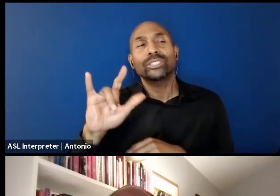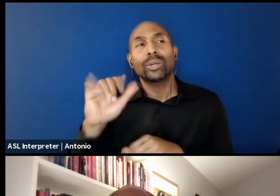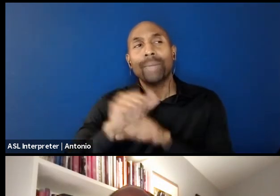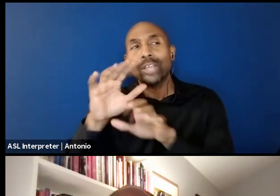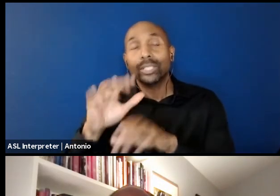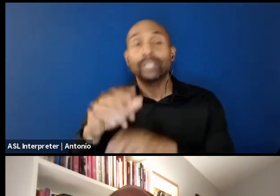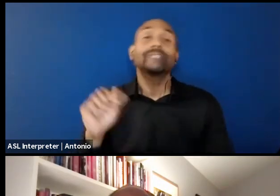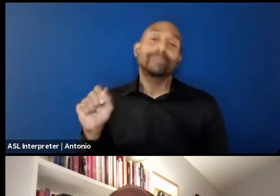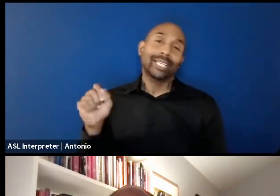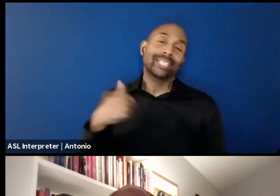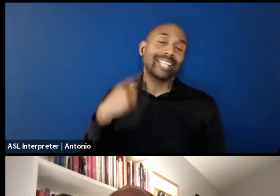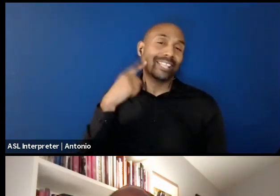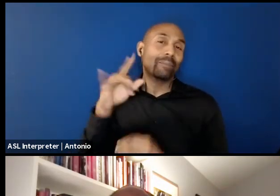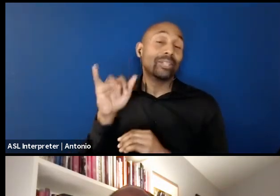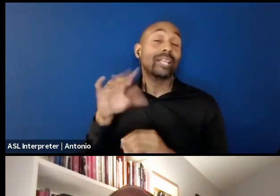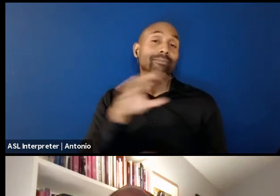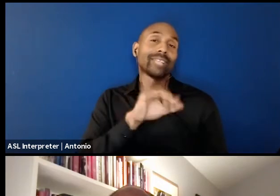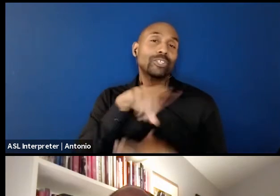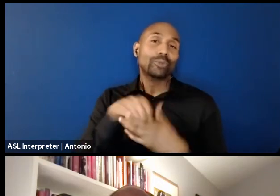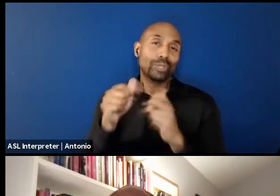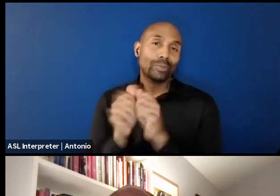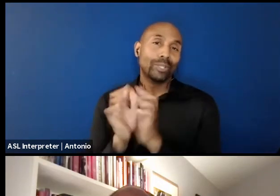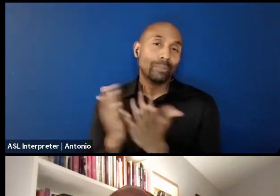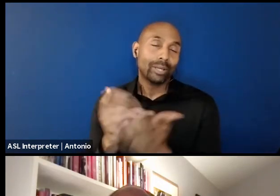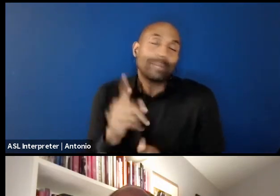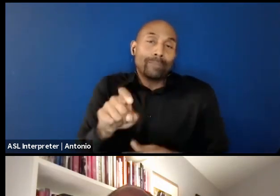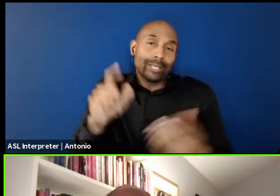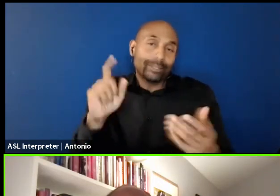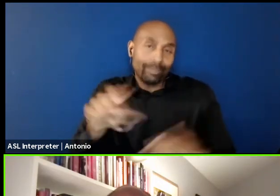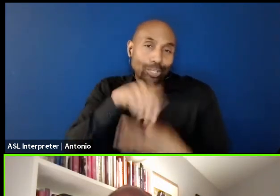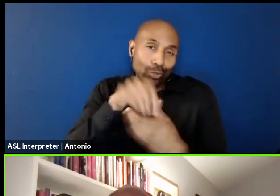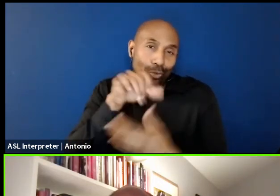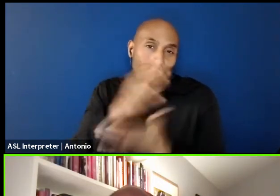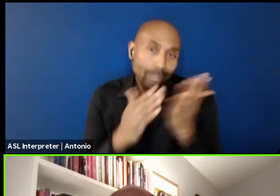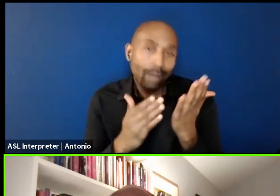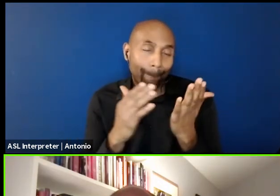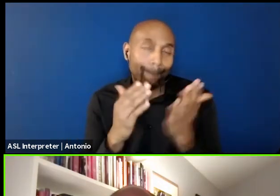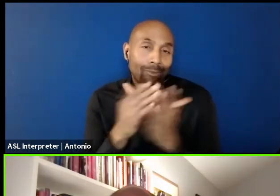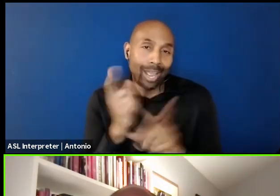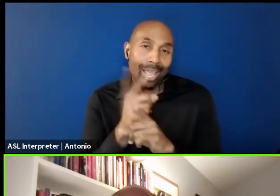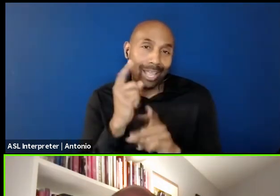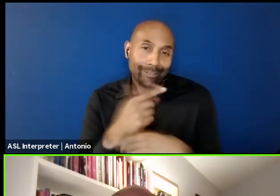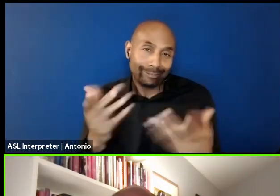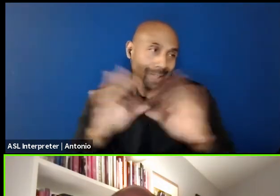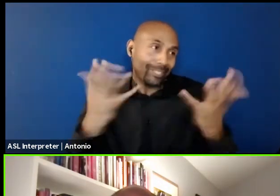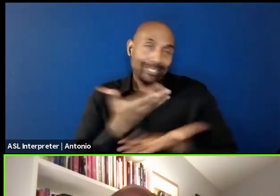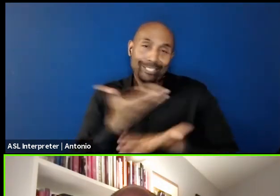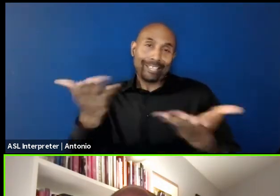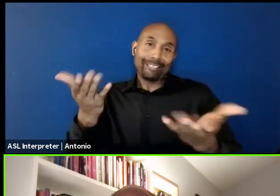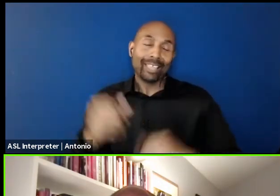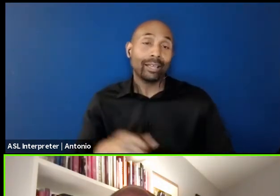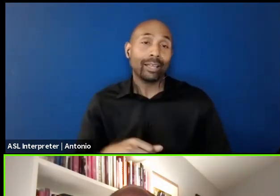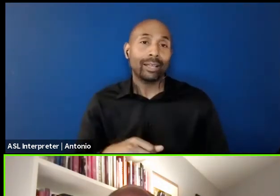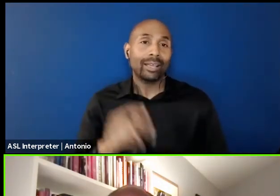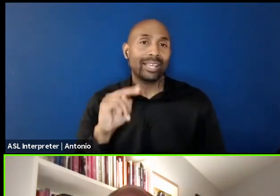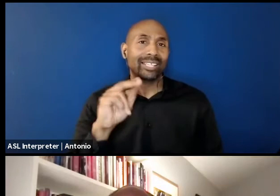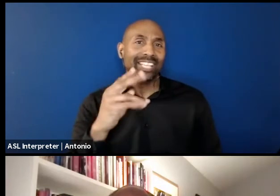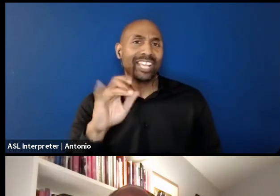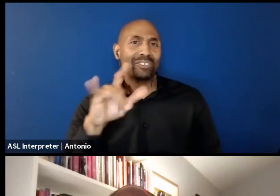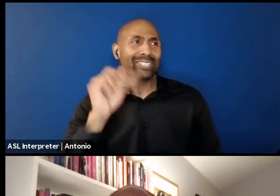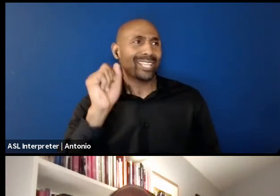in some pieces. It has mm-hmm. to be. I mean, it has to be, right? It's, well, yeah, I mean, it's there. Yeah, I would think.